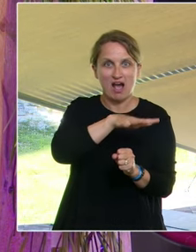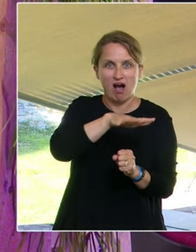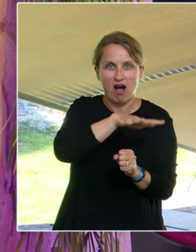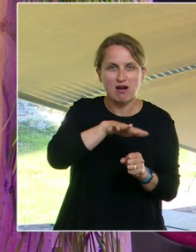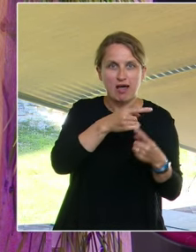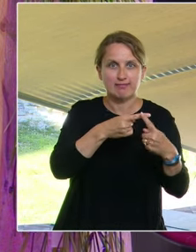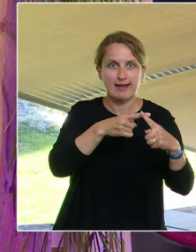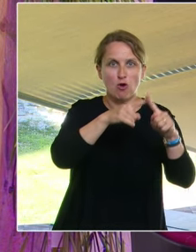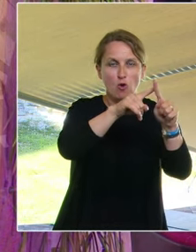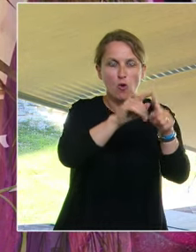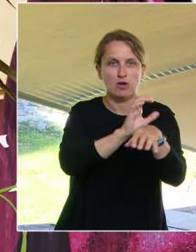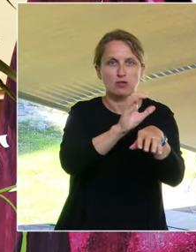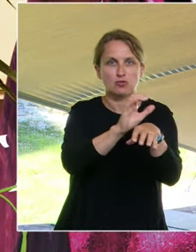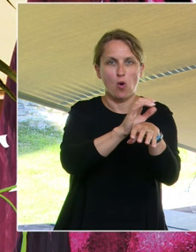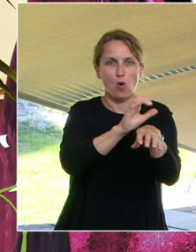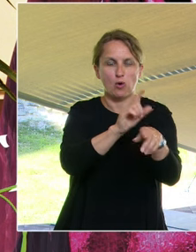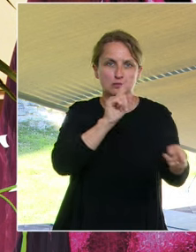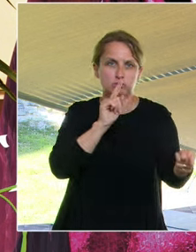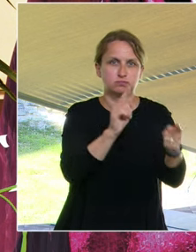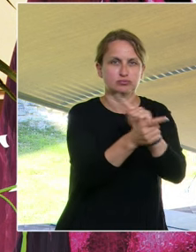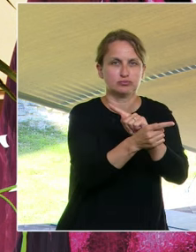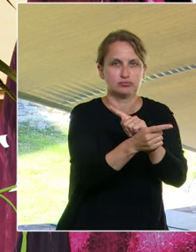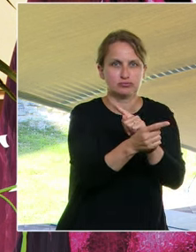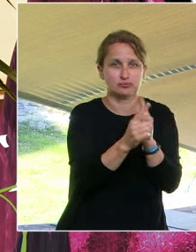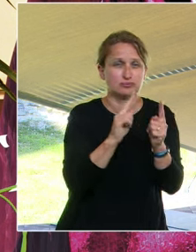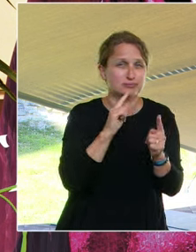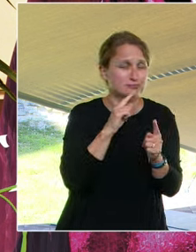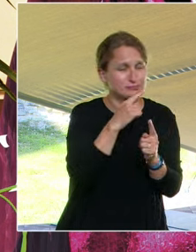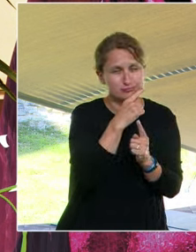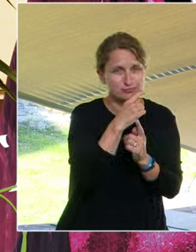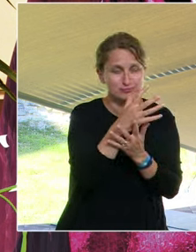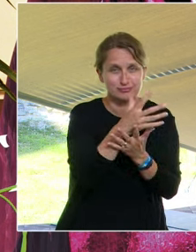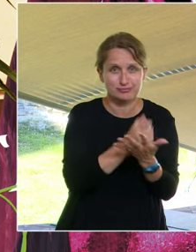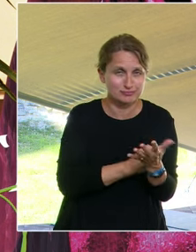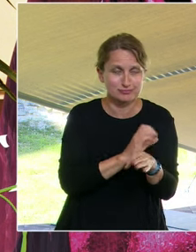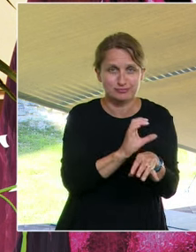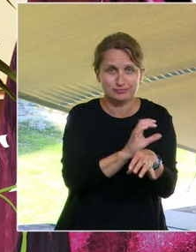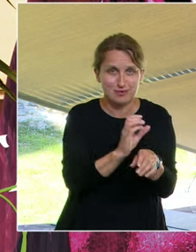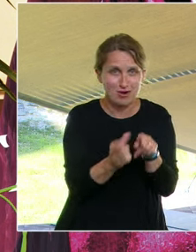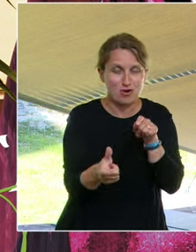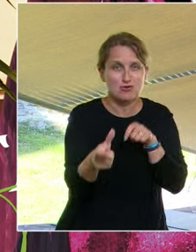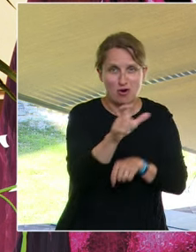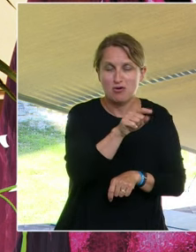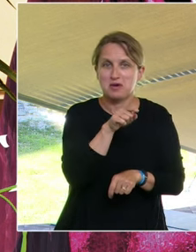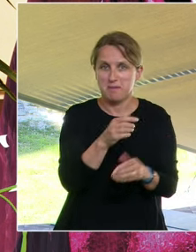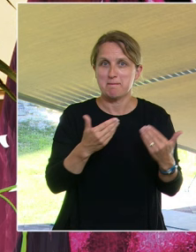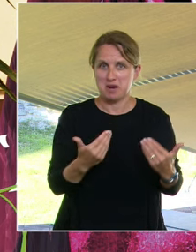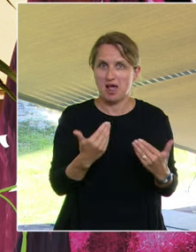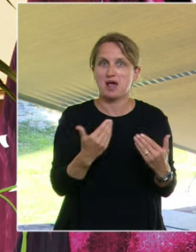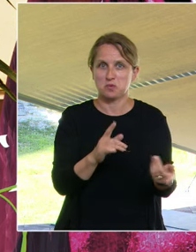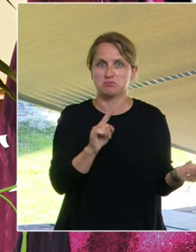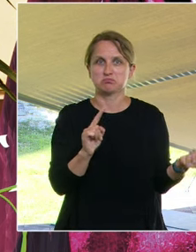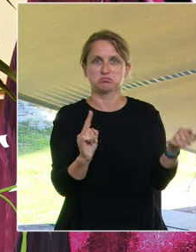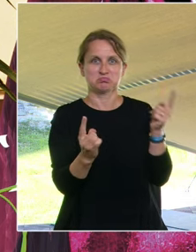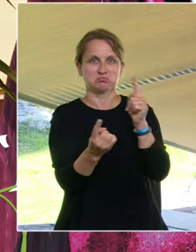manufacturing, we can reduce a lot of cost, a lot of overproduction, so on, so on. So this is actually already happening. So it's not that something that